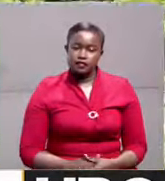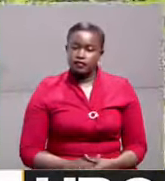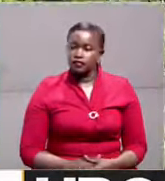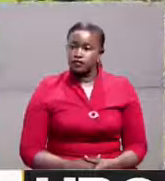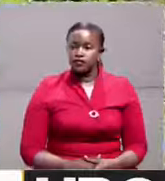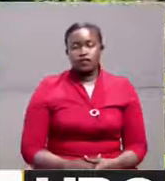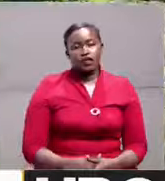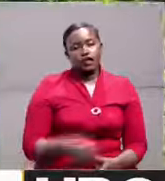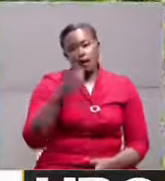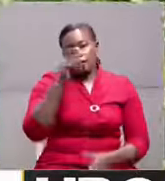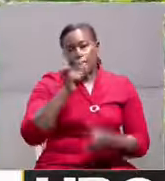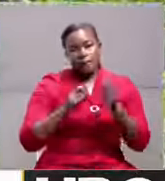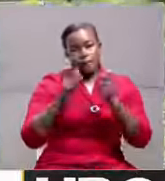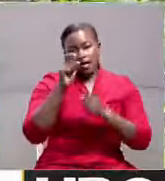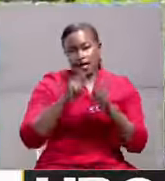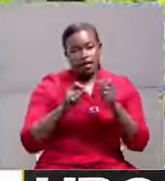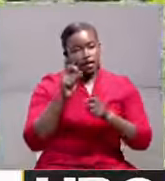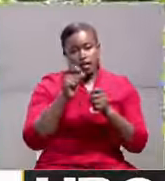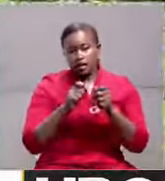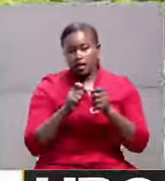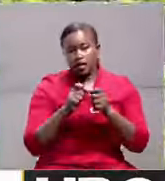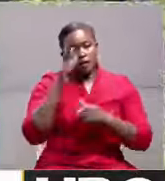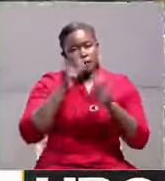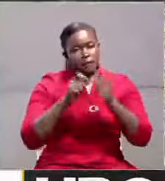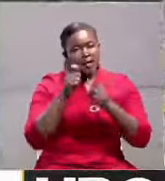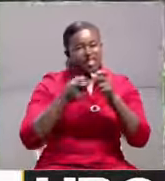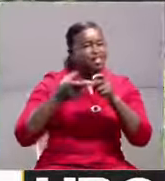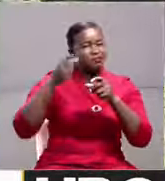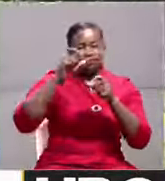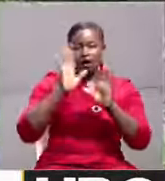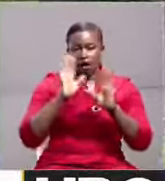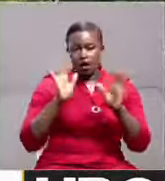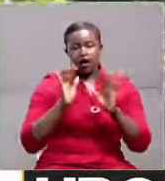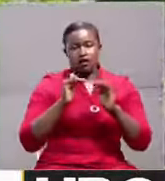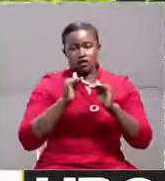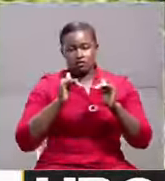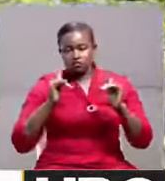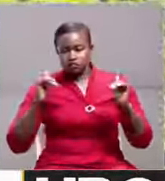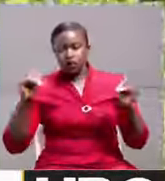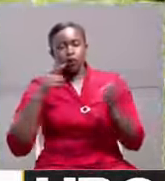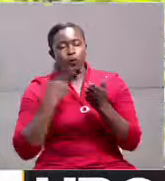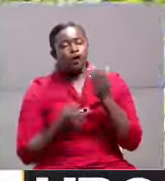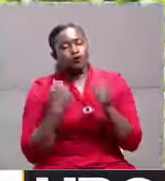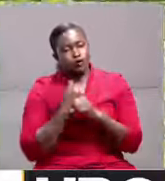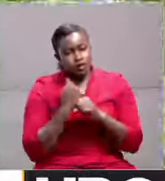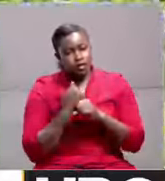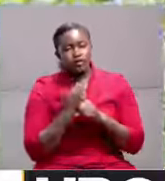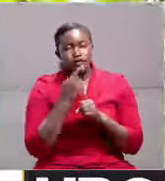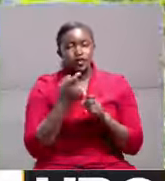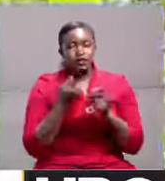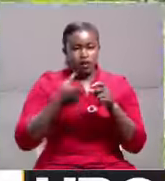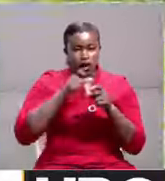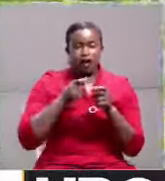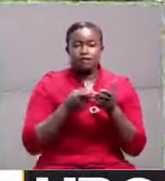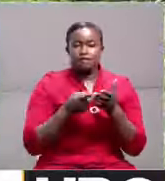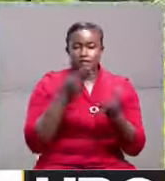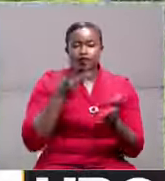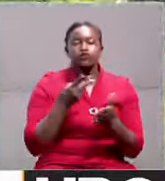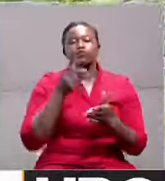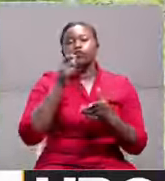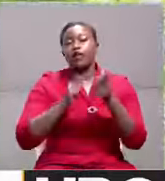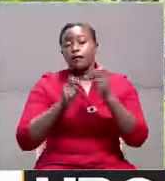Milk is not going up. Every day it has been staggered for a long time. So what we did, I said, let's add value to this milk.